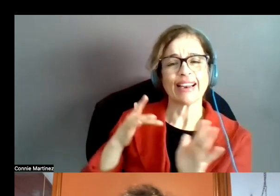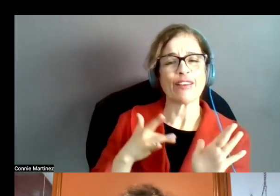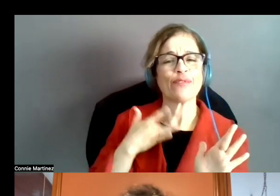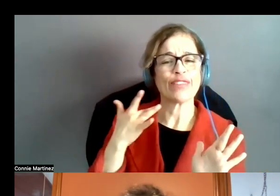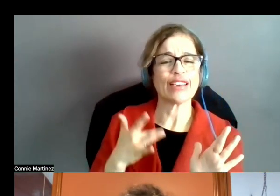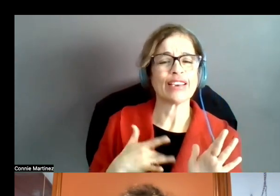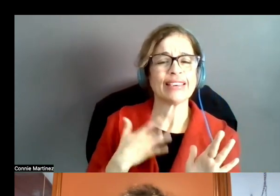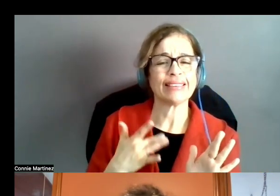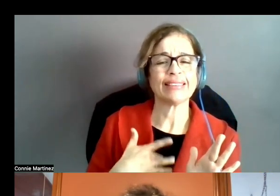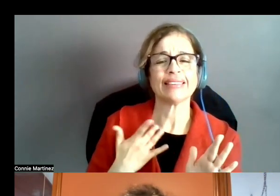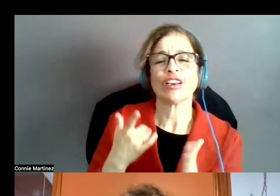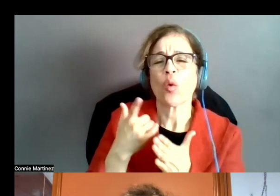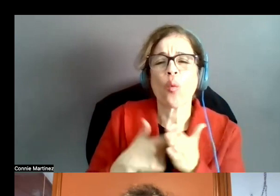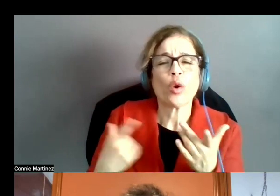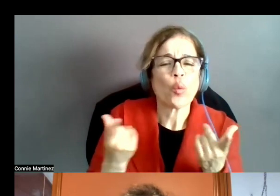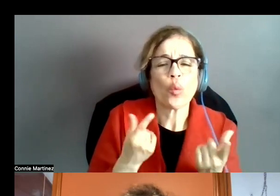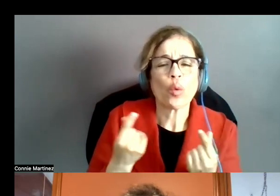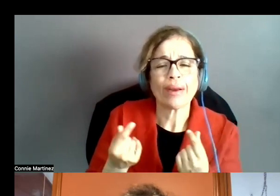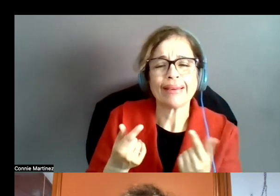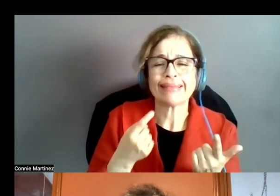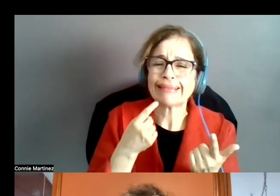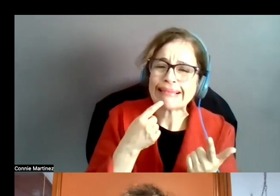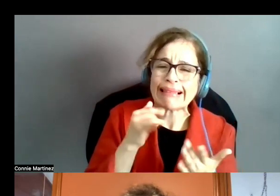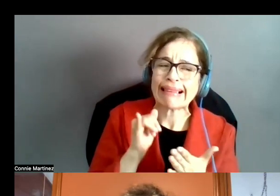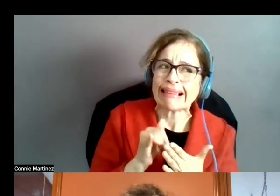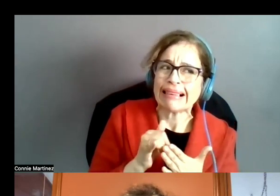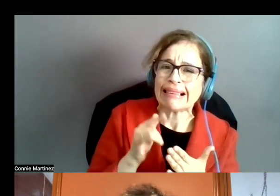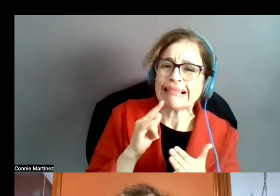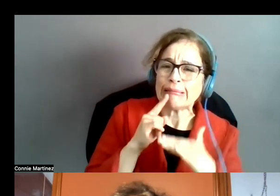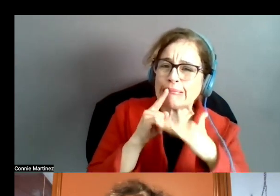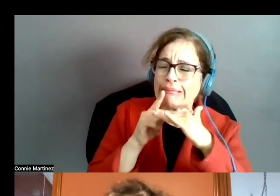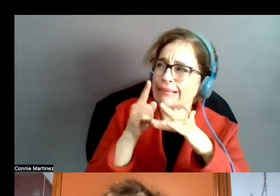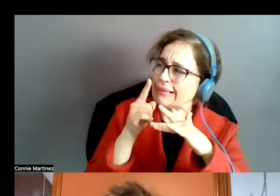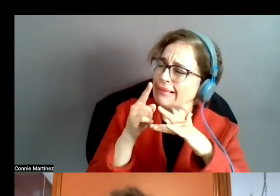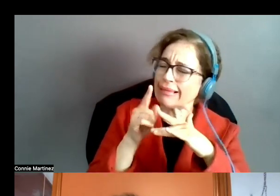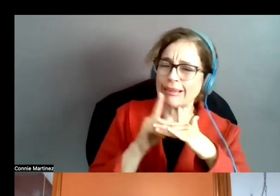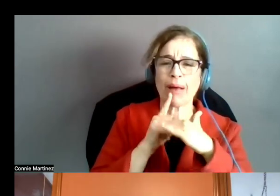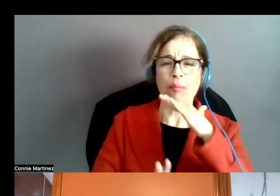it's what we are doing. Can I say it doesn't sound humble? Let me find the right words.